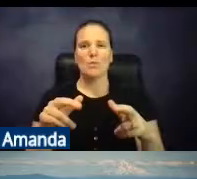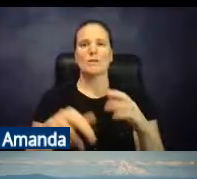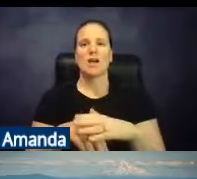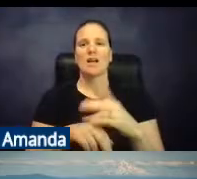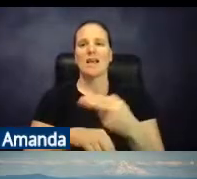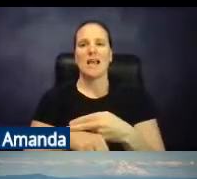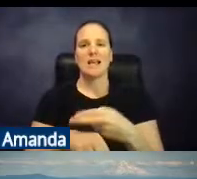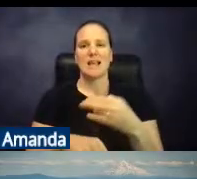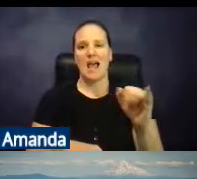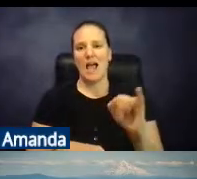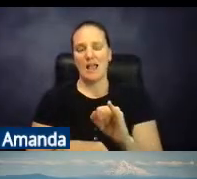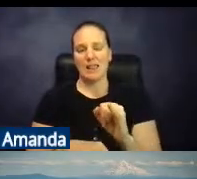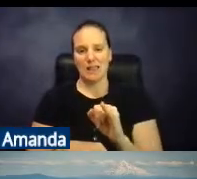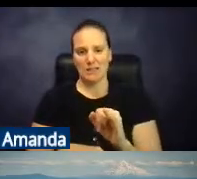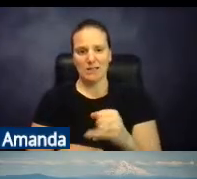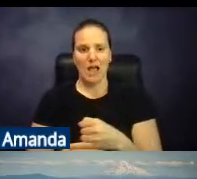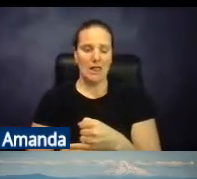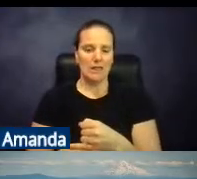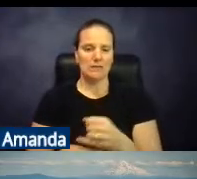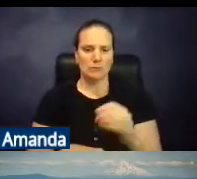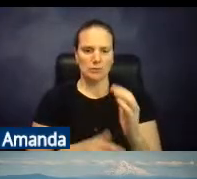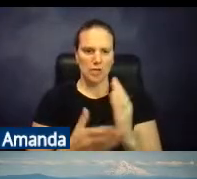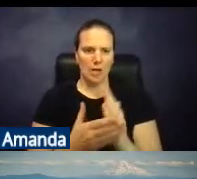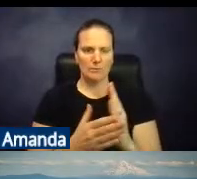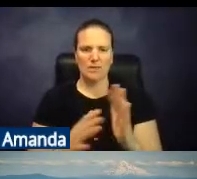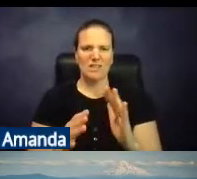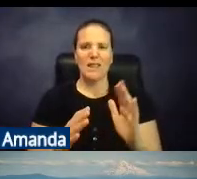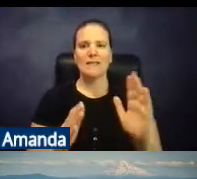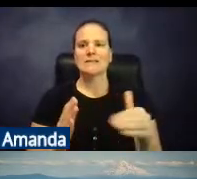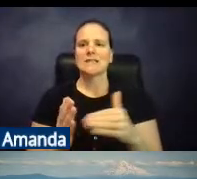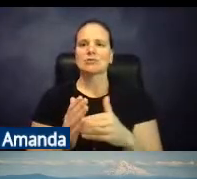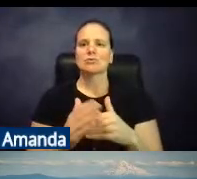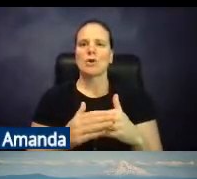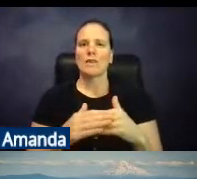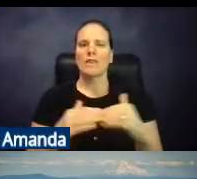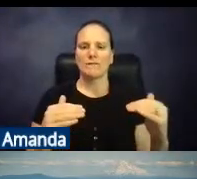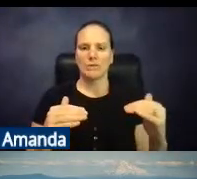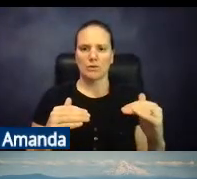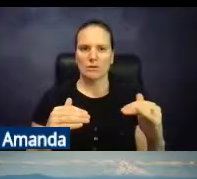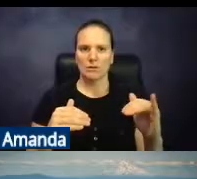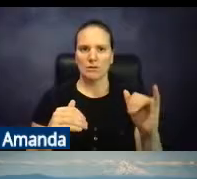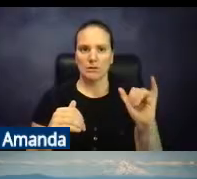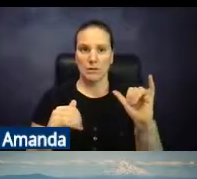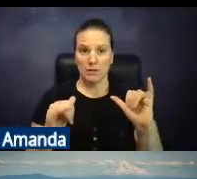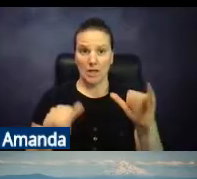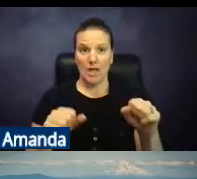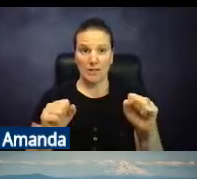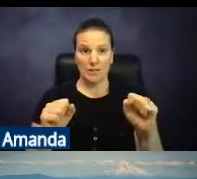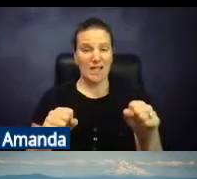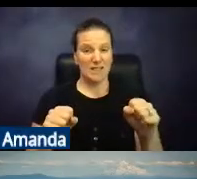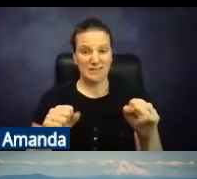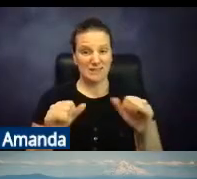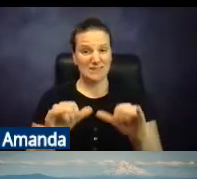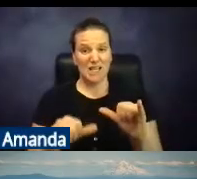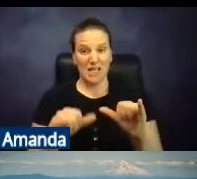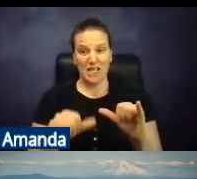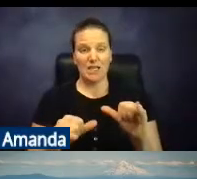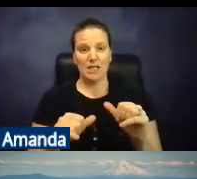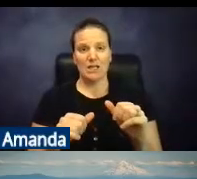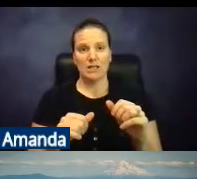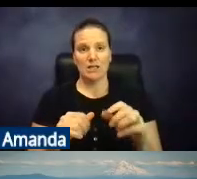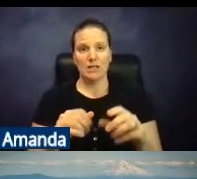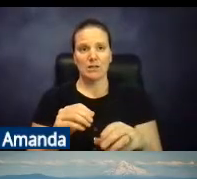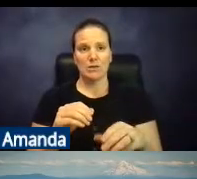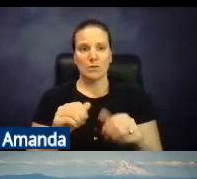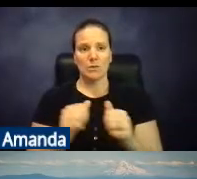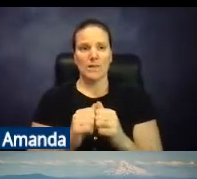have to get over those and be at such a level that is able to, again, stay with the freeway